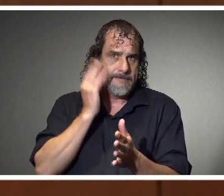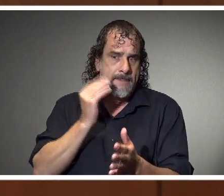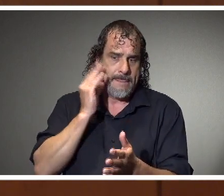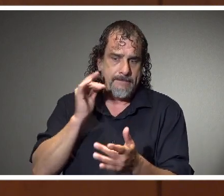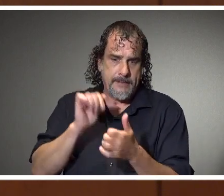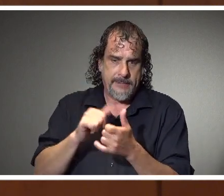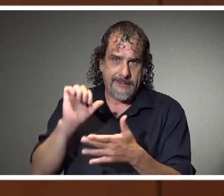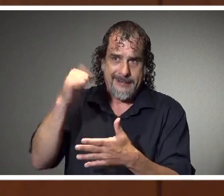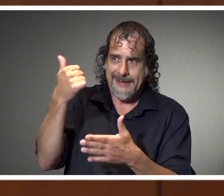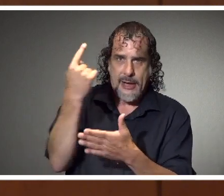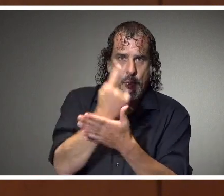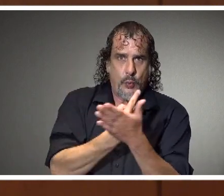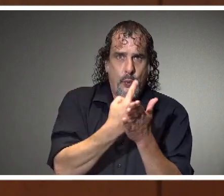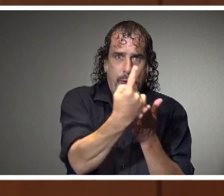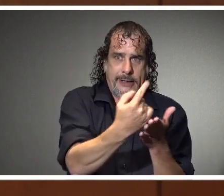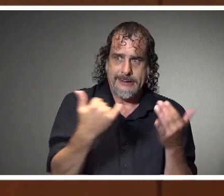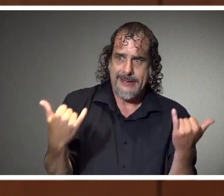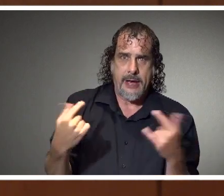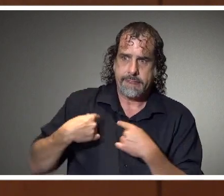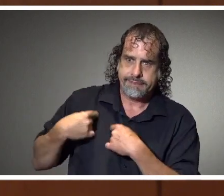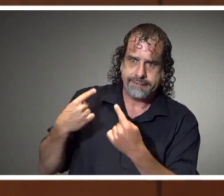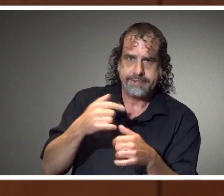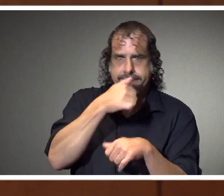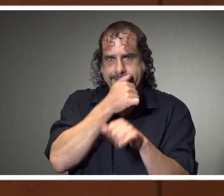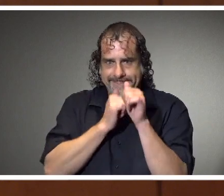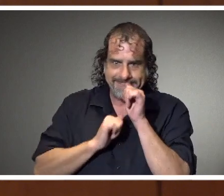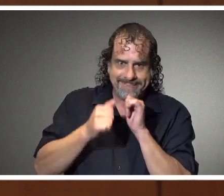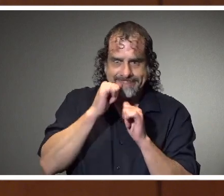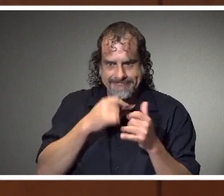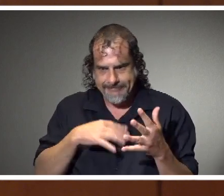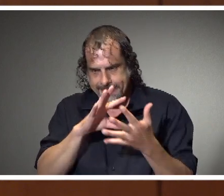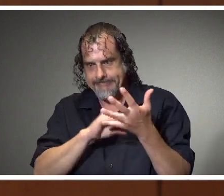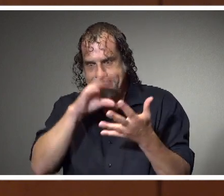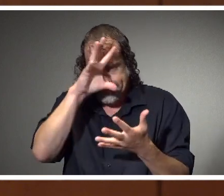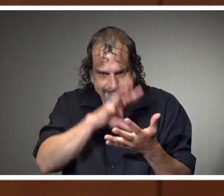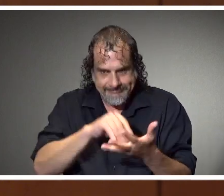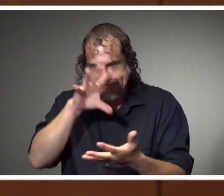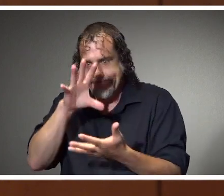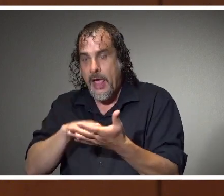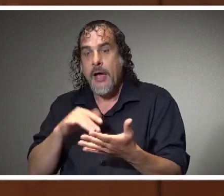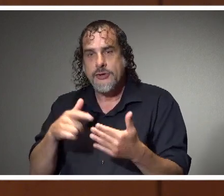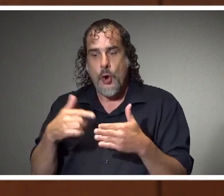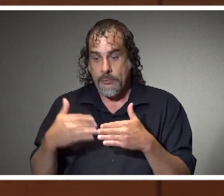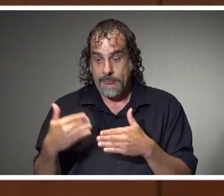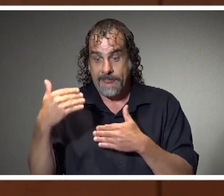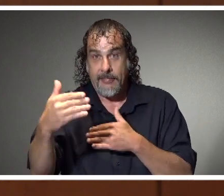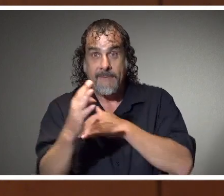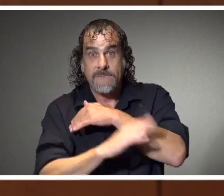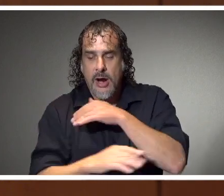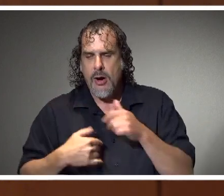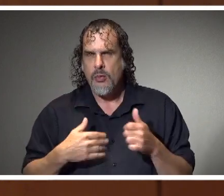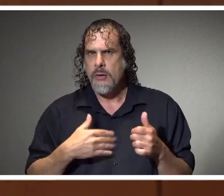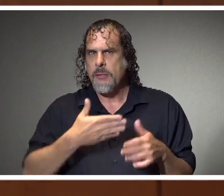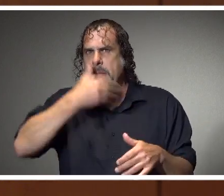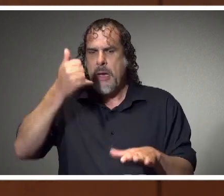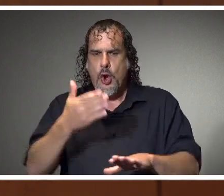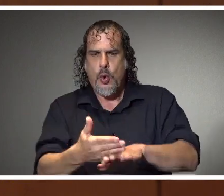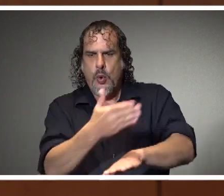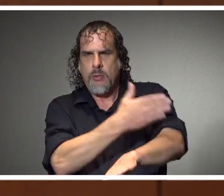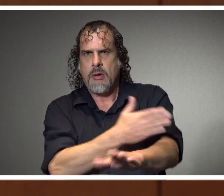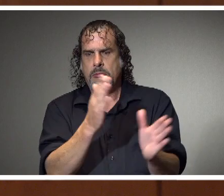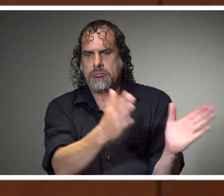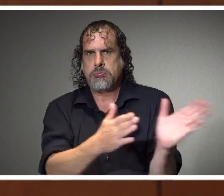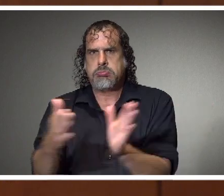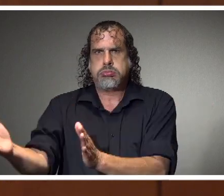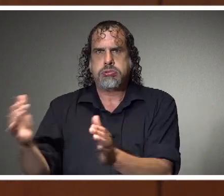last 10 weeks or so. I think we'll be better prepared to deal with it. We'll be able to make better decisions in the fall than we did